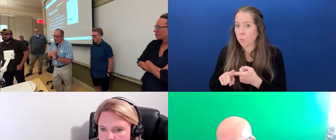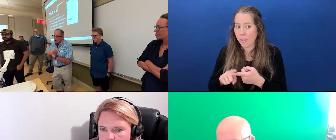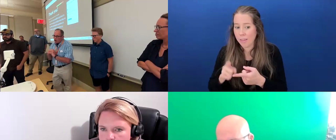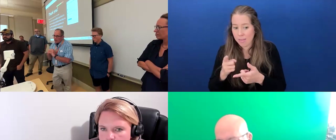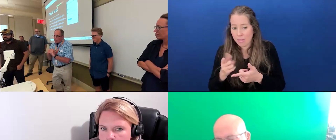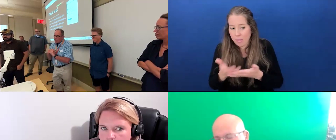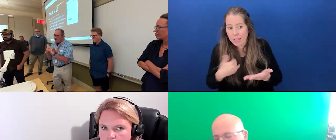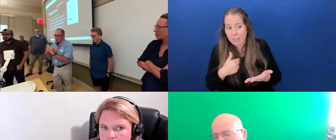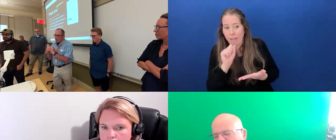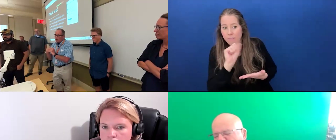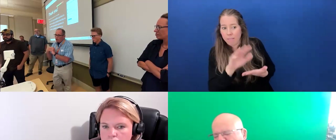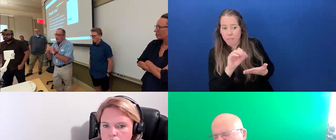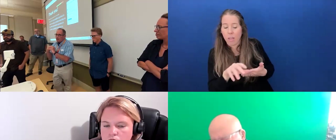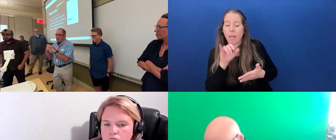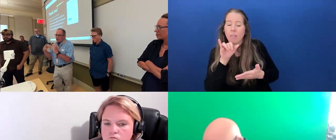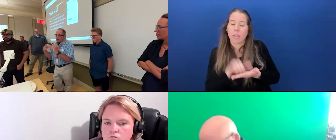That's called RAG,